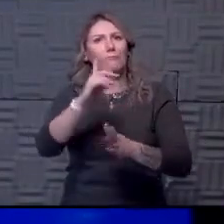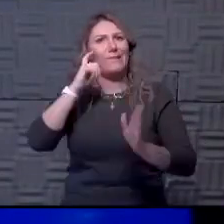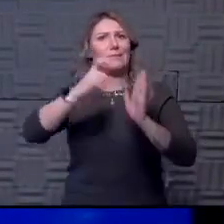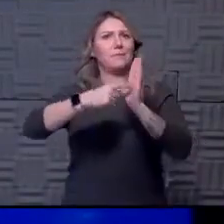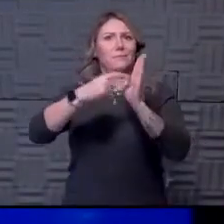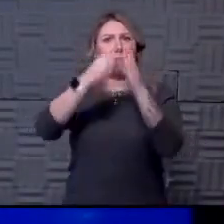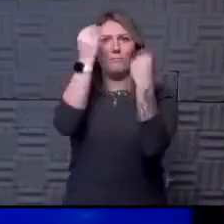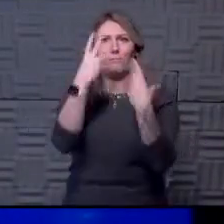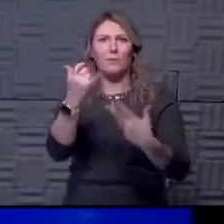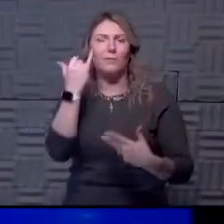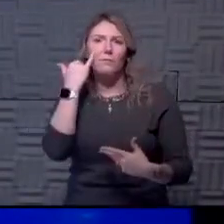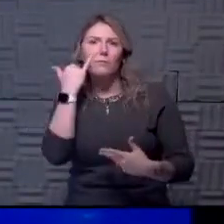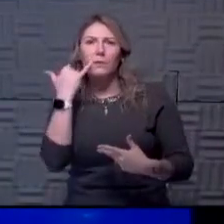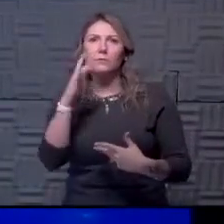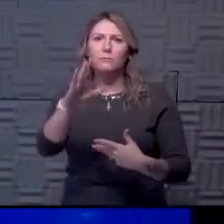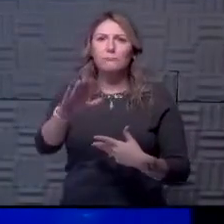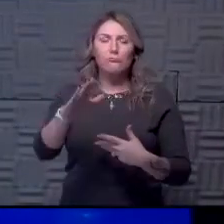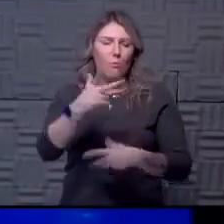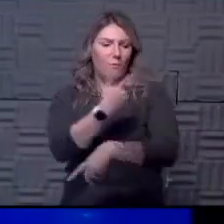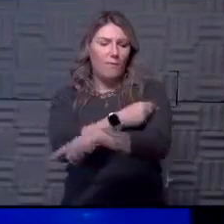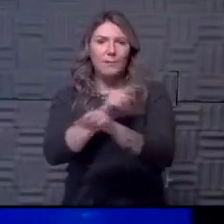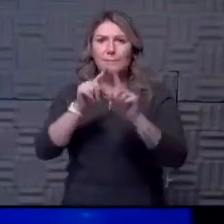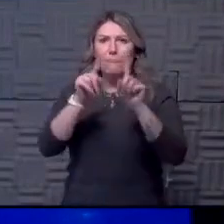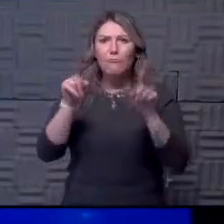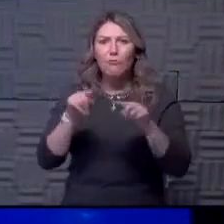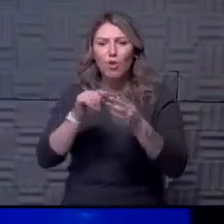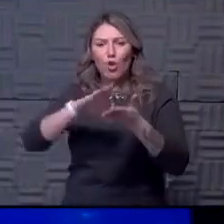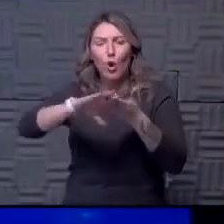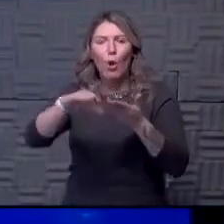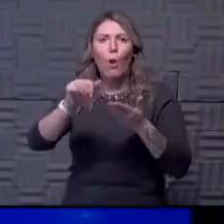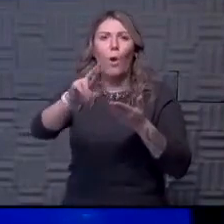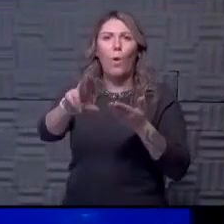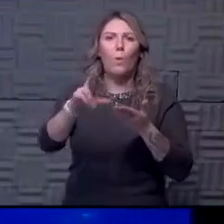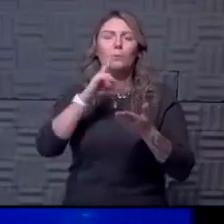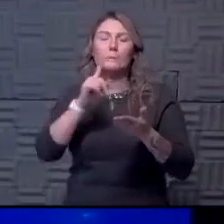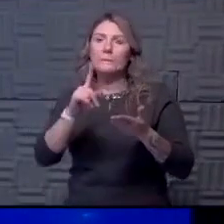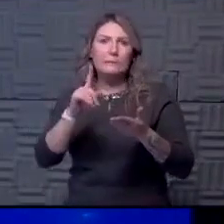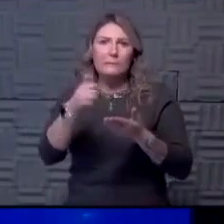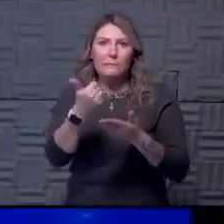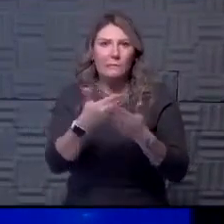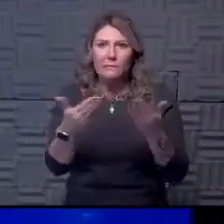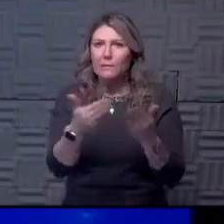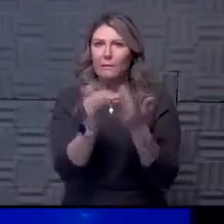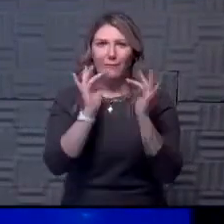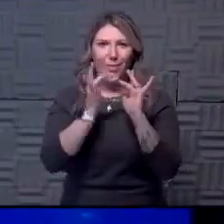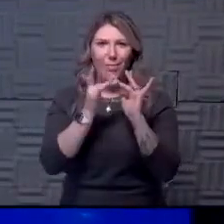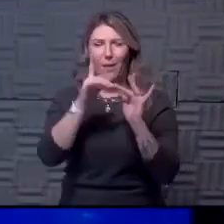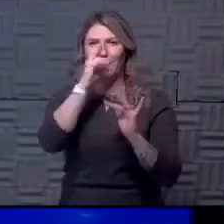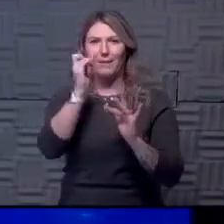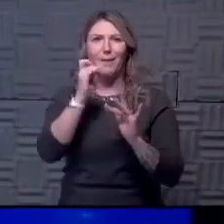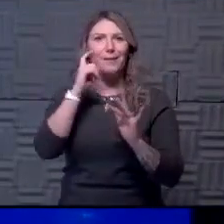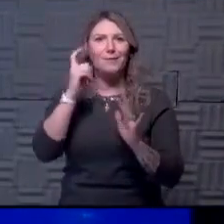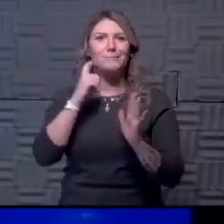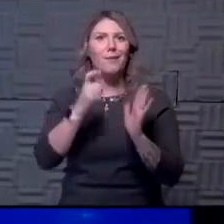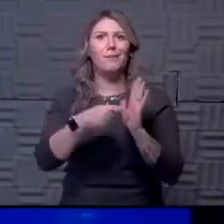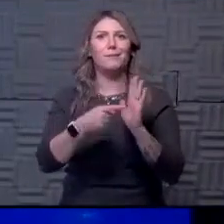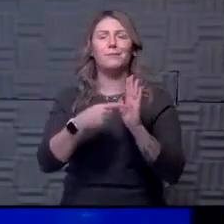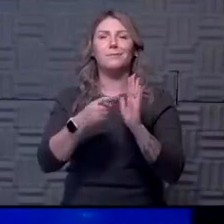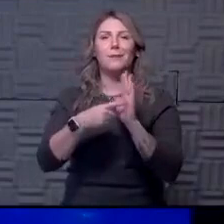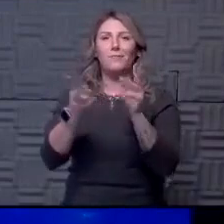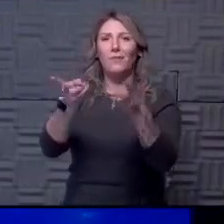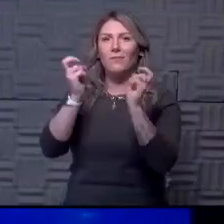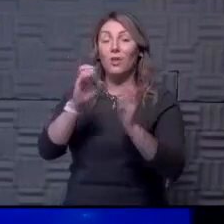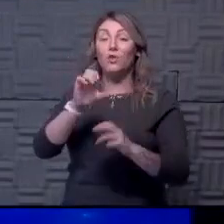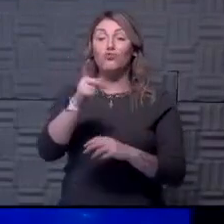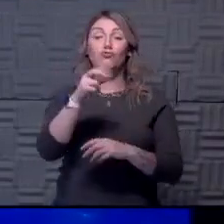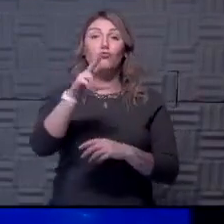whether it's on your vaccine card or any other source of information. You wouldn't want to show that online because of the amount of identity theft, I think. Yeah. All right, so Chris with Channel 5, he